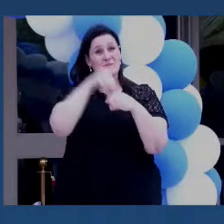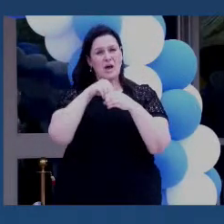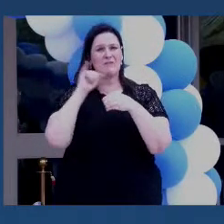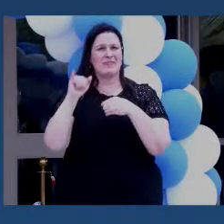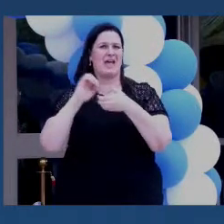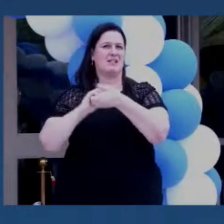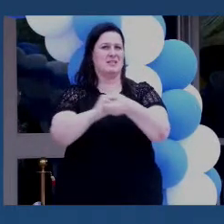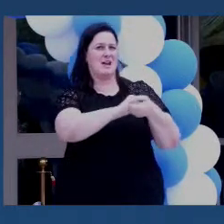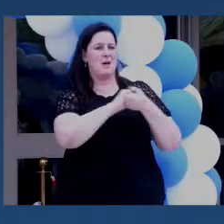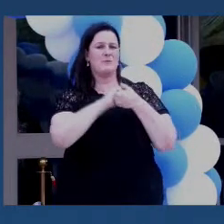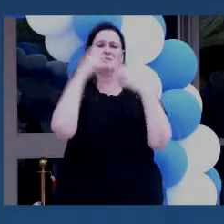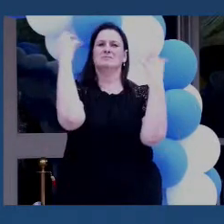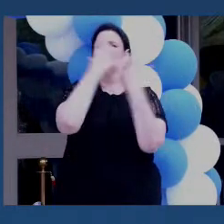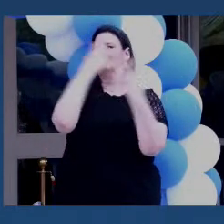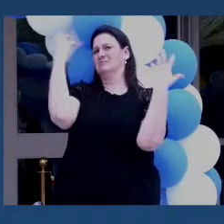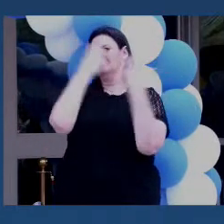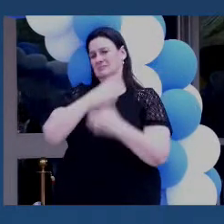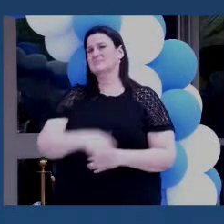collaborative.